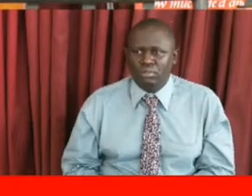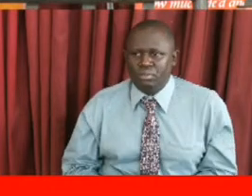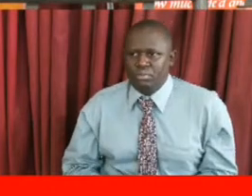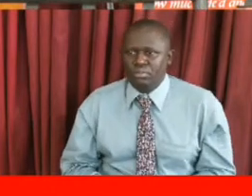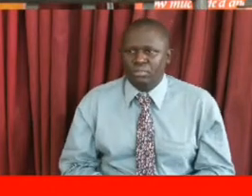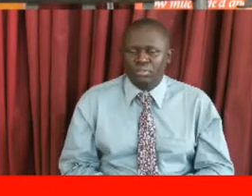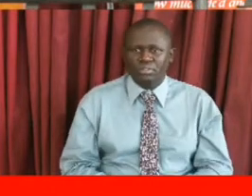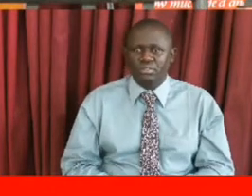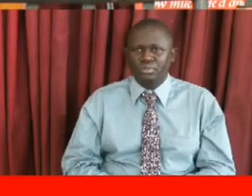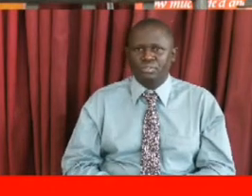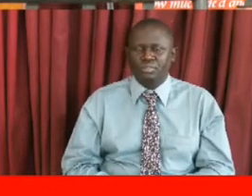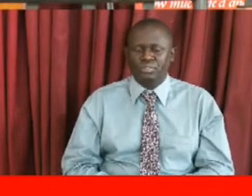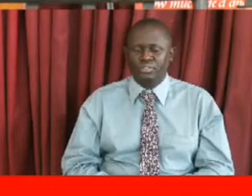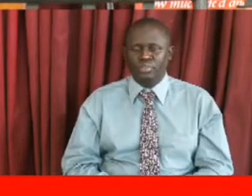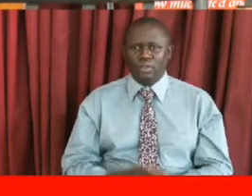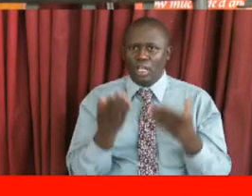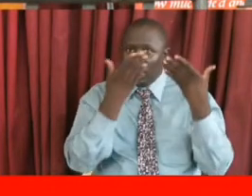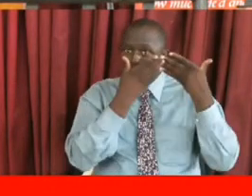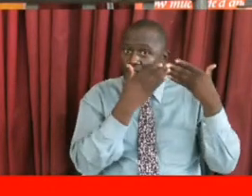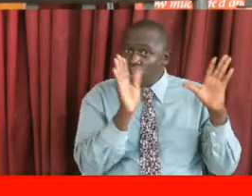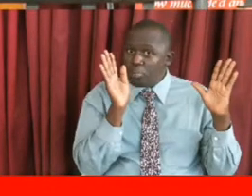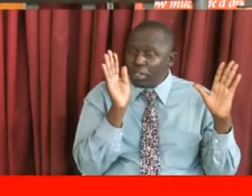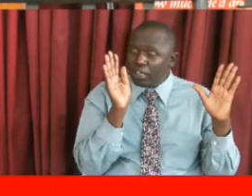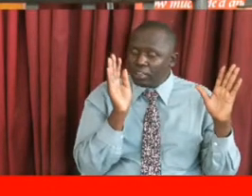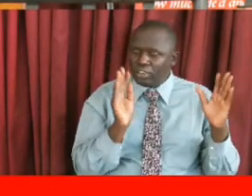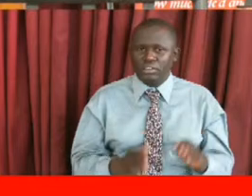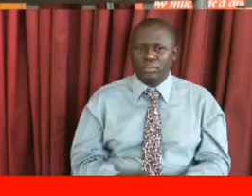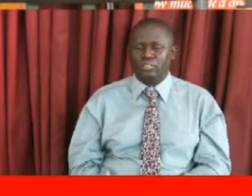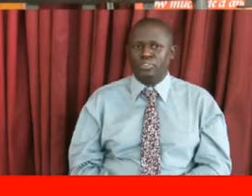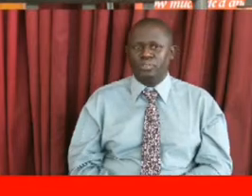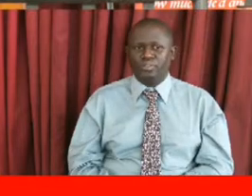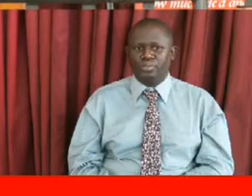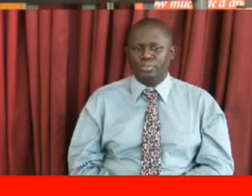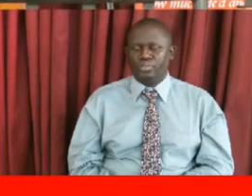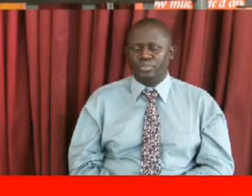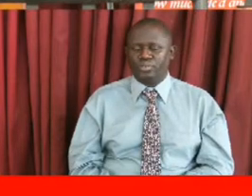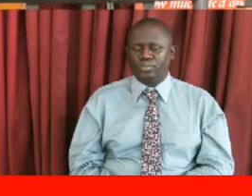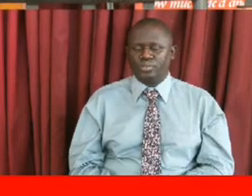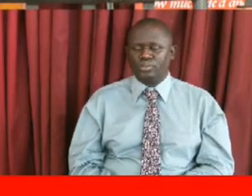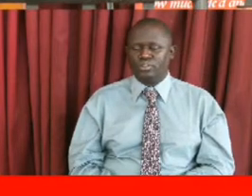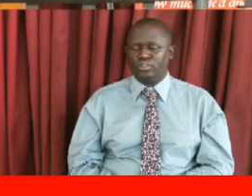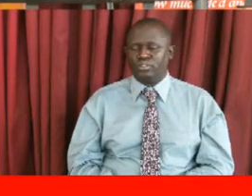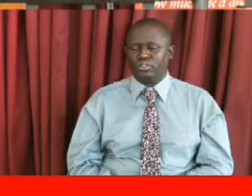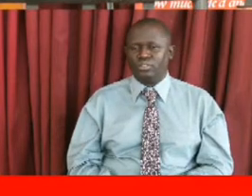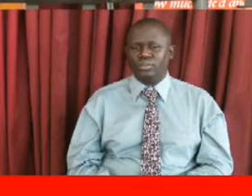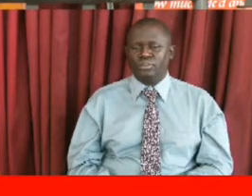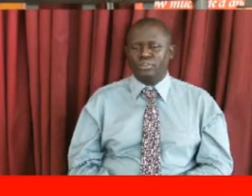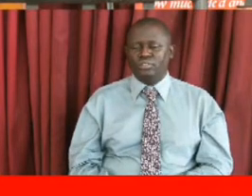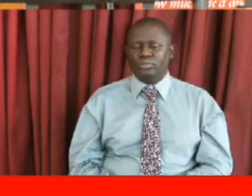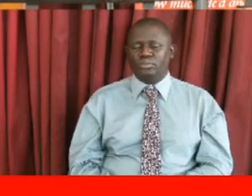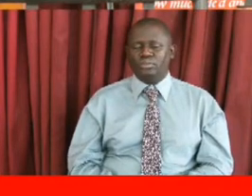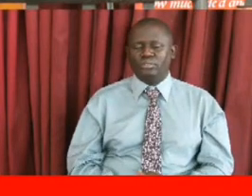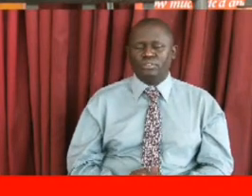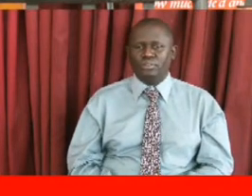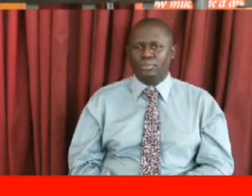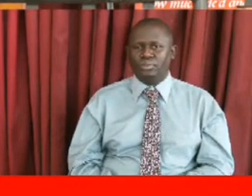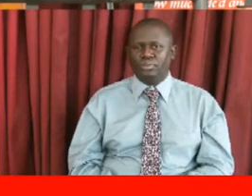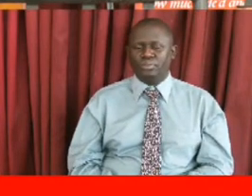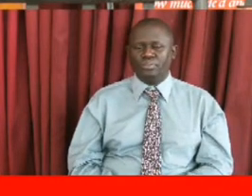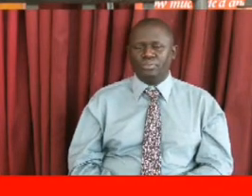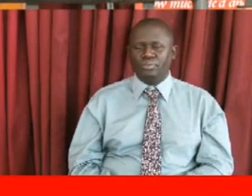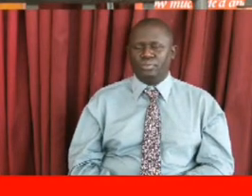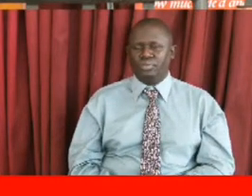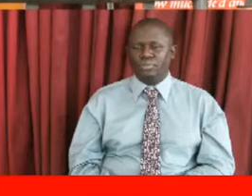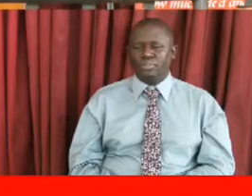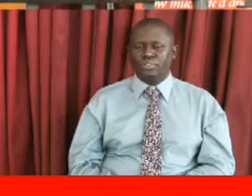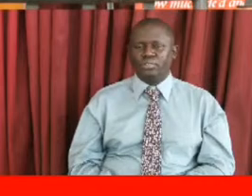Mysteries are they open so there are no Mysteries we have what used to